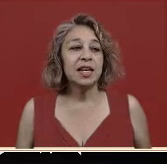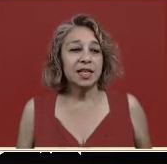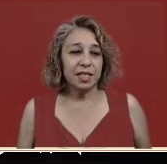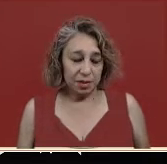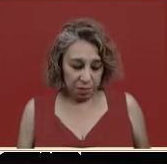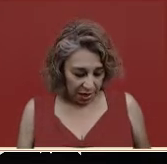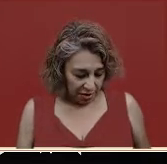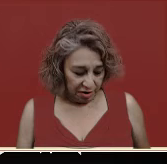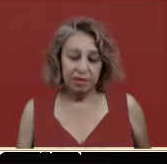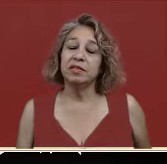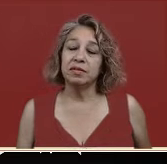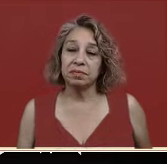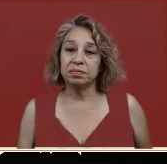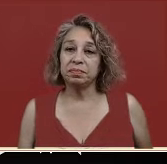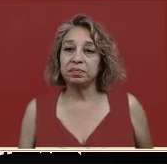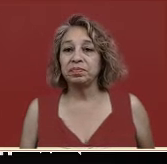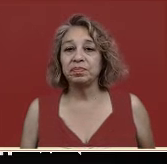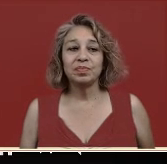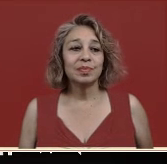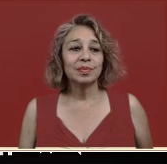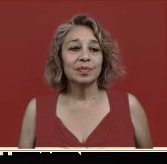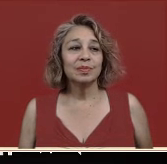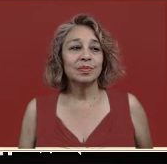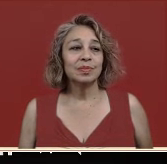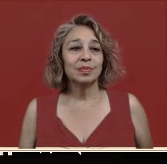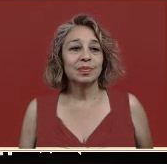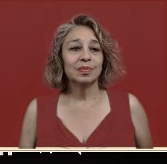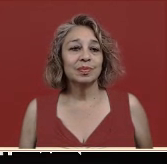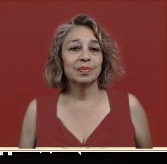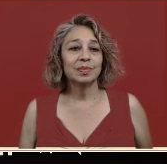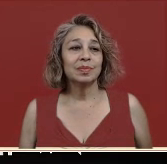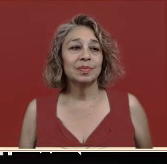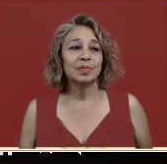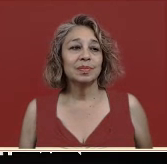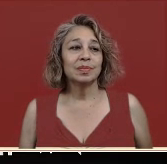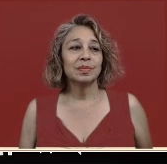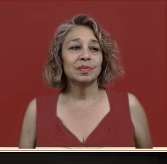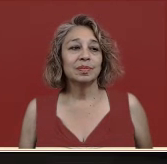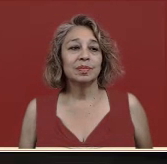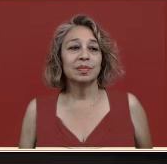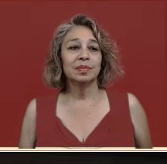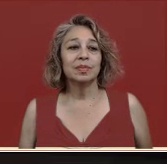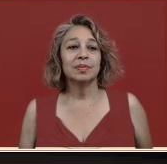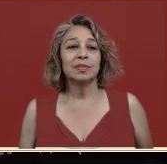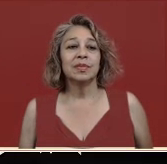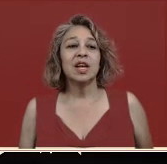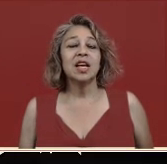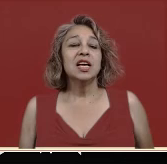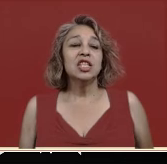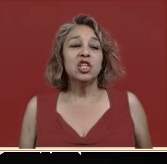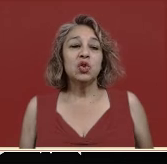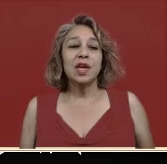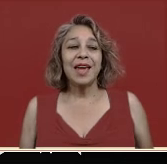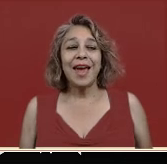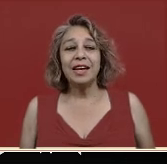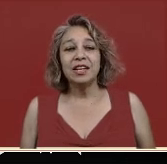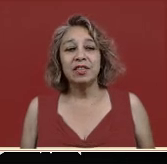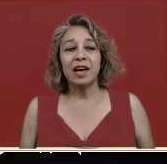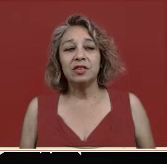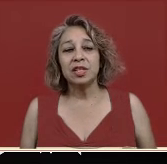protection disappear. Ya desapareció el Estado Mayor Presidencial. Los 8,000 elementos que... So